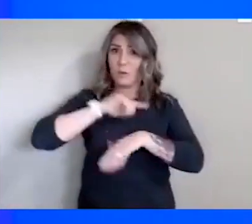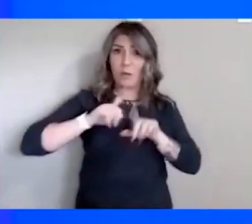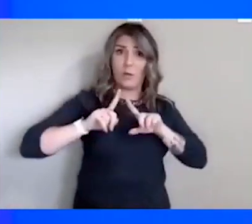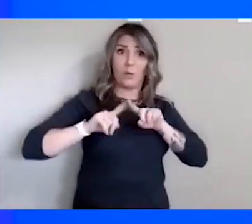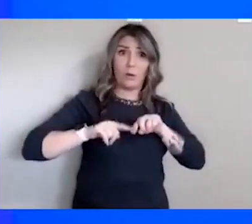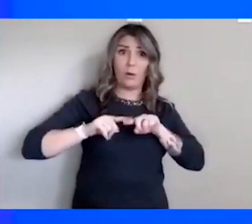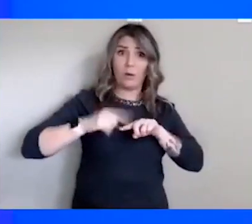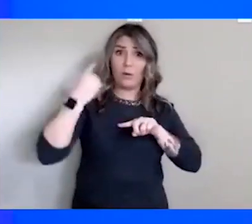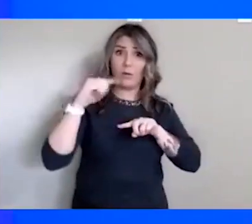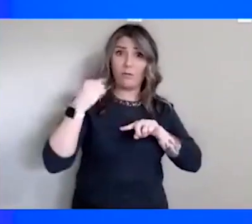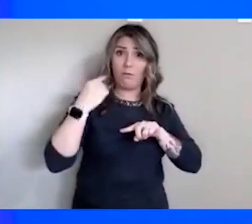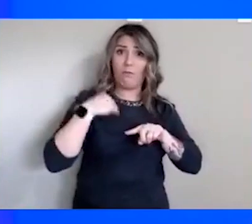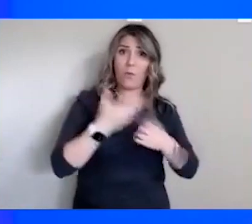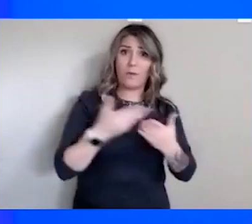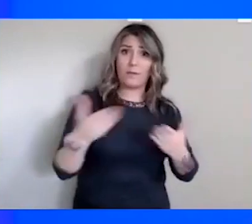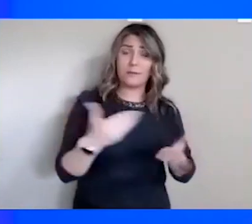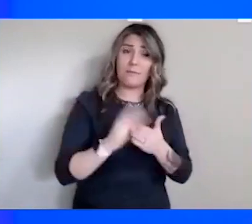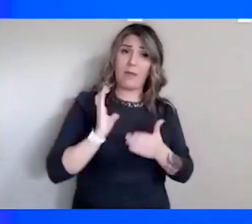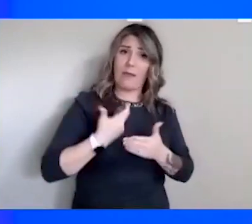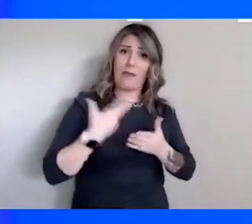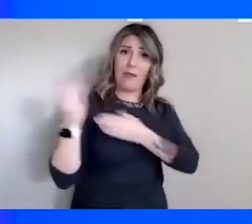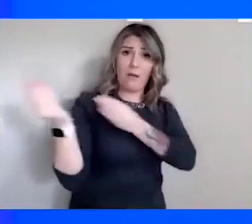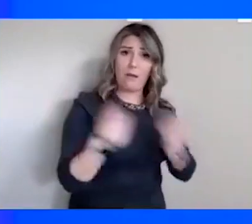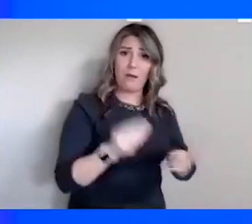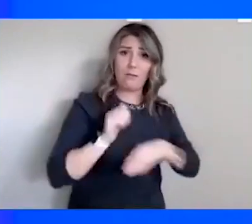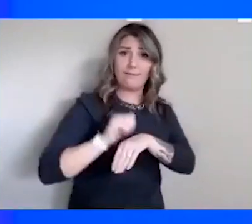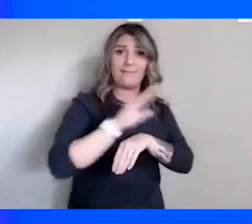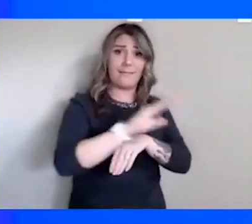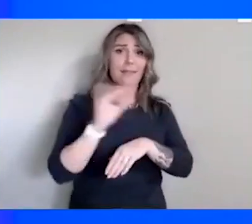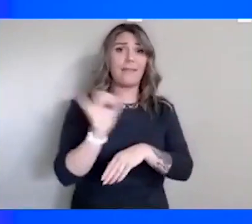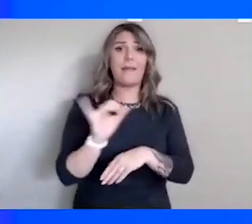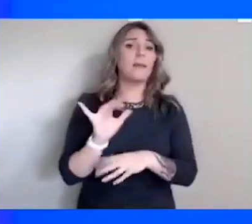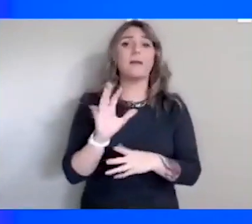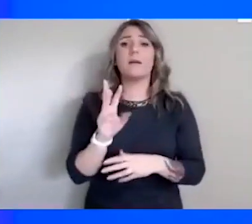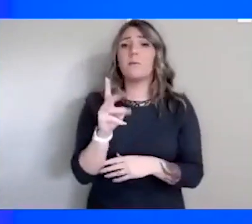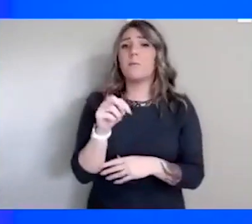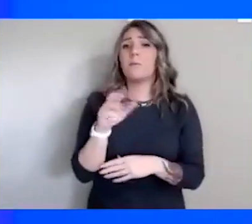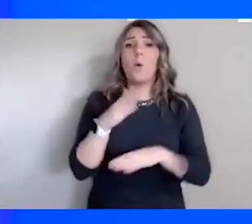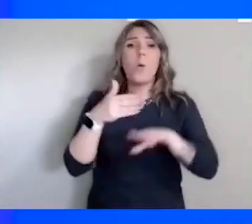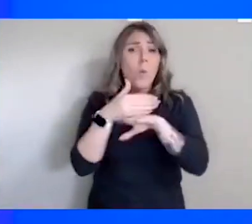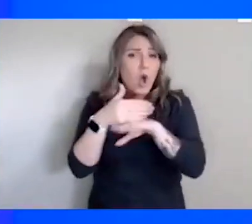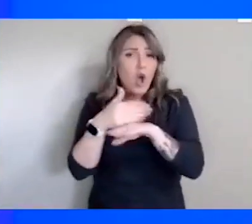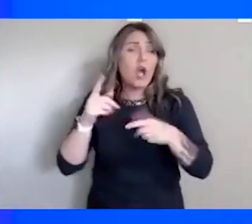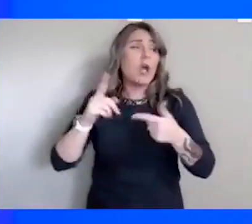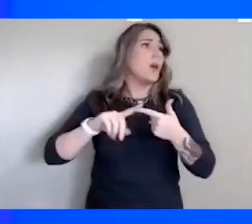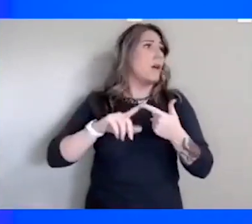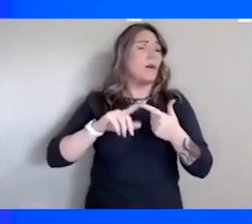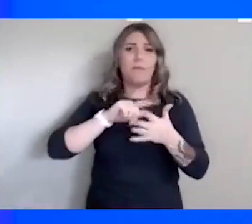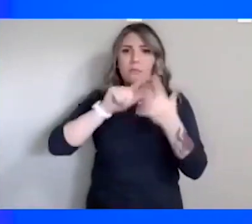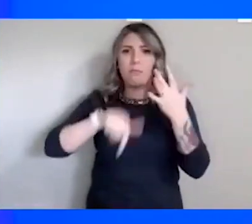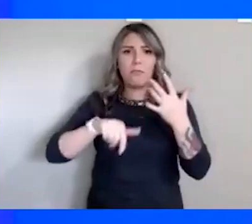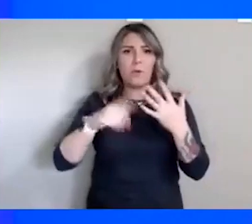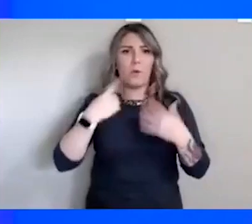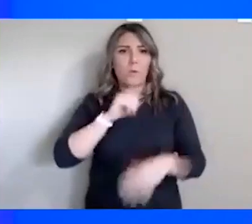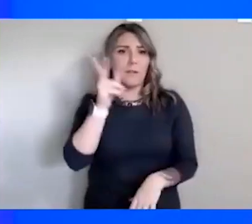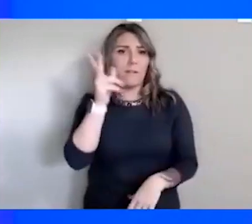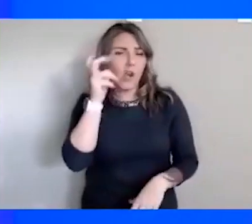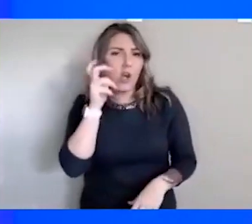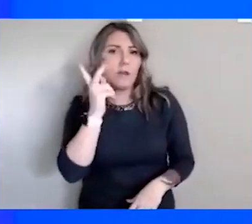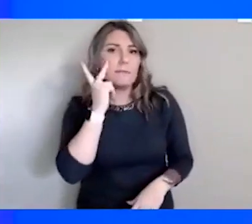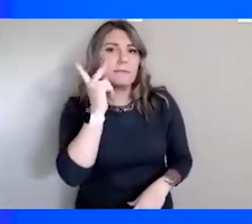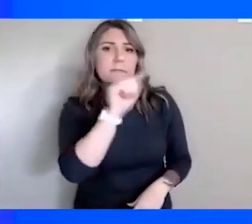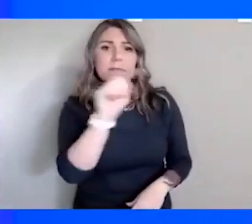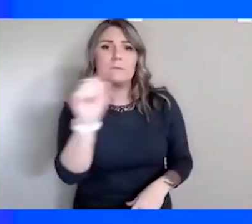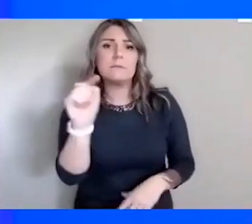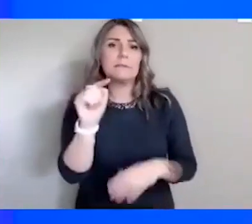supplies, our supply chains, things like microchips, wood, all of that. We've heard those stories. We've seen those stories in the media. So it continues